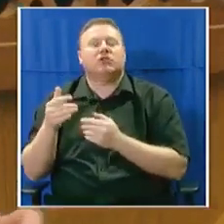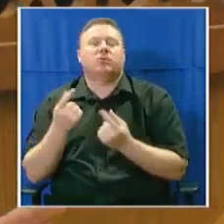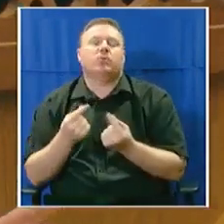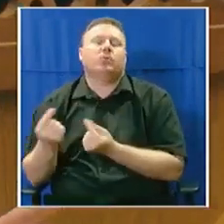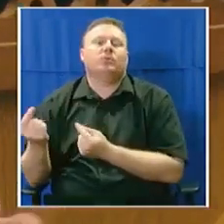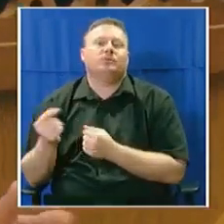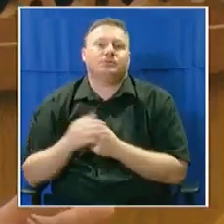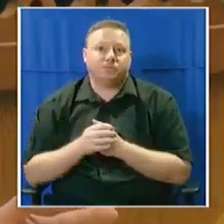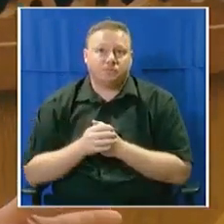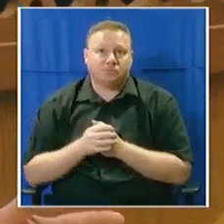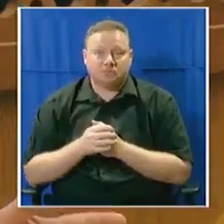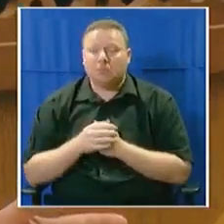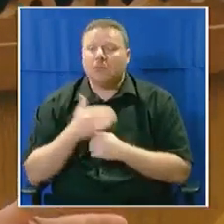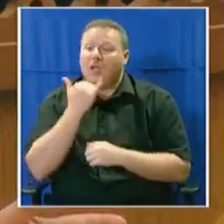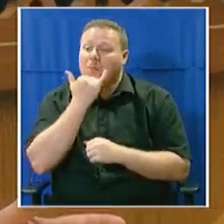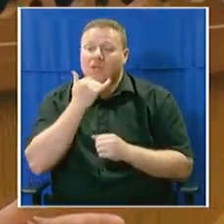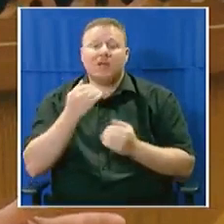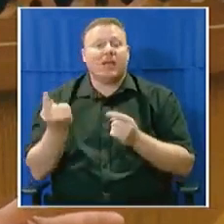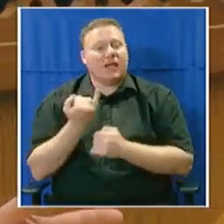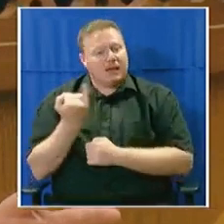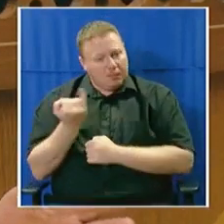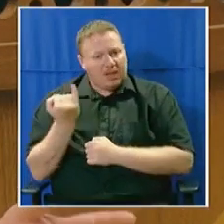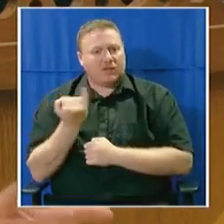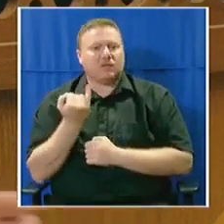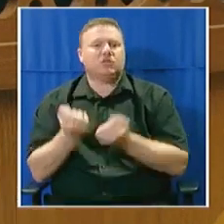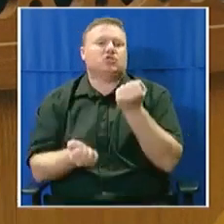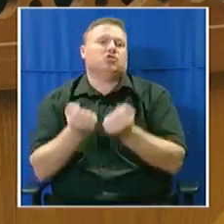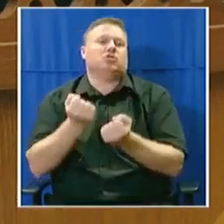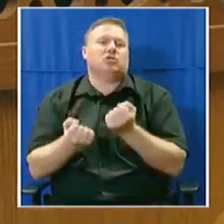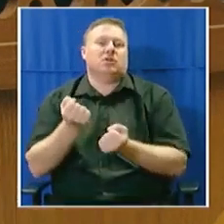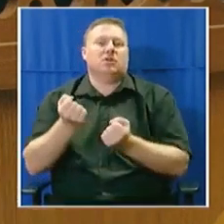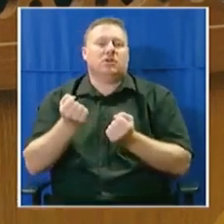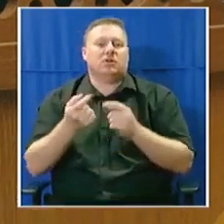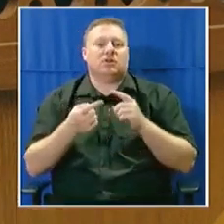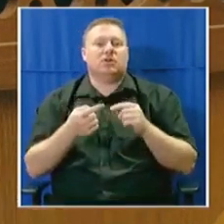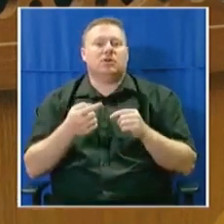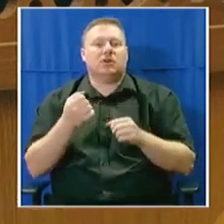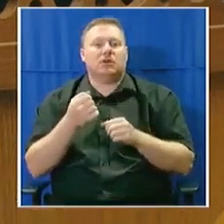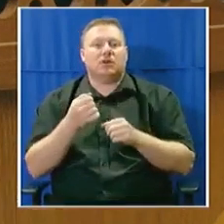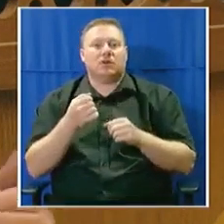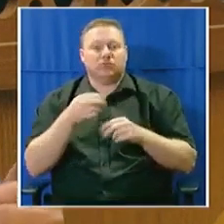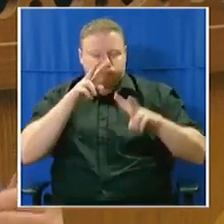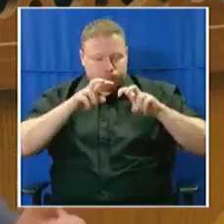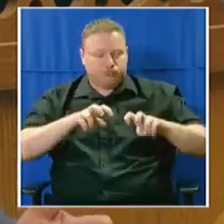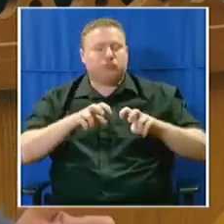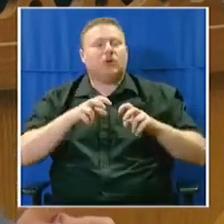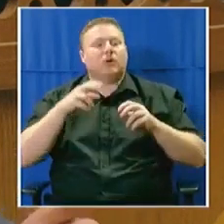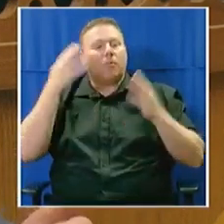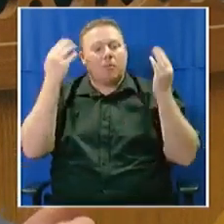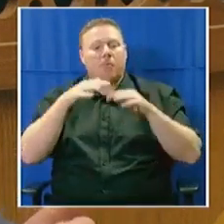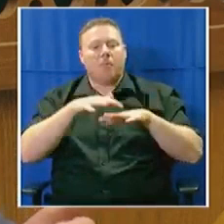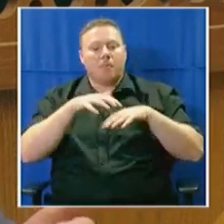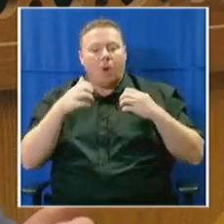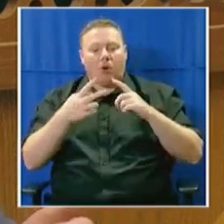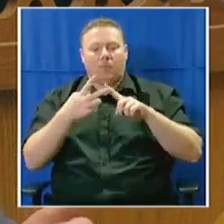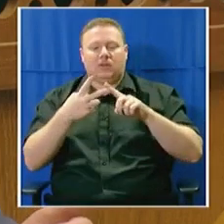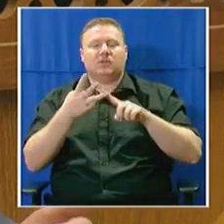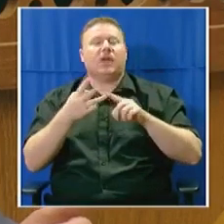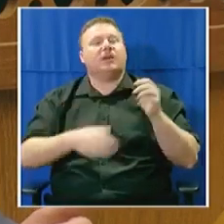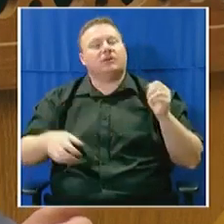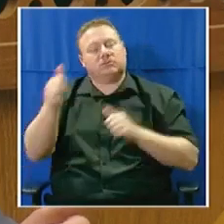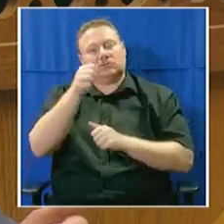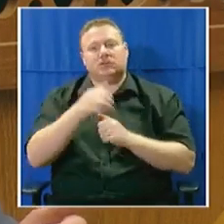indeed be grateful for an independent judiciary that holds both Parliament and the Executive to account, as well as dispensing civil and criminal